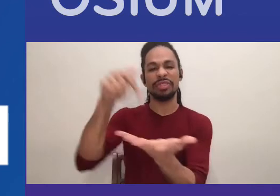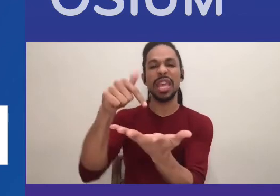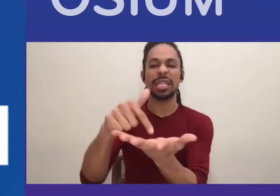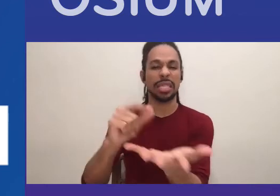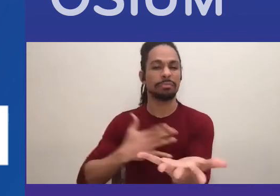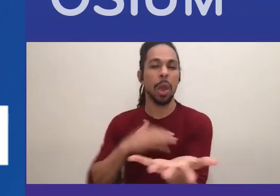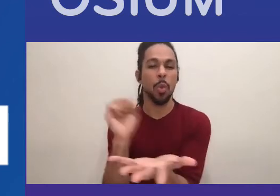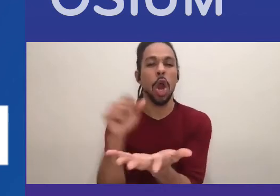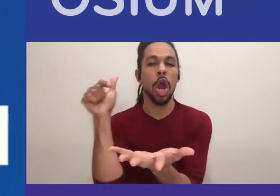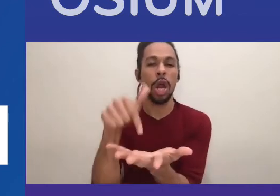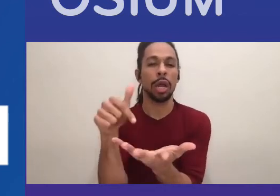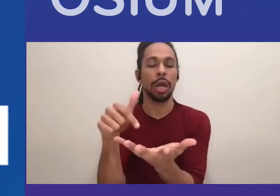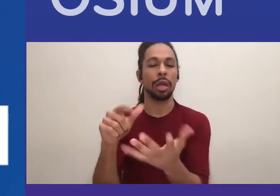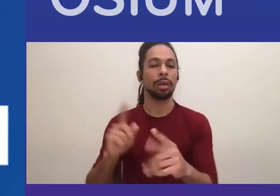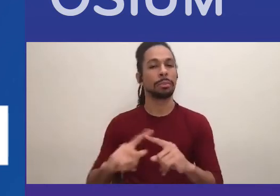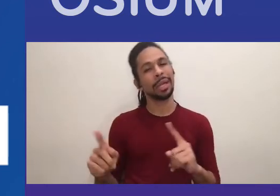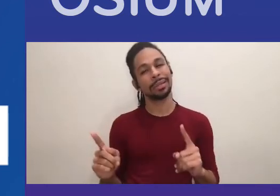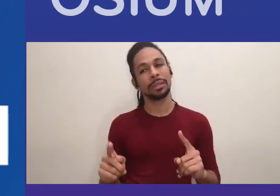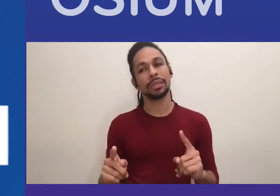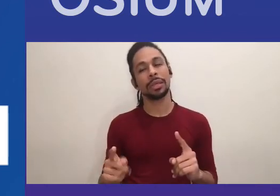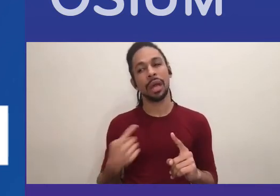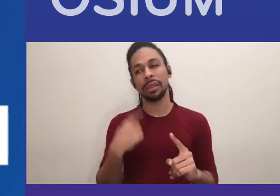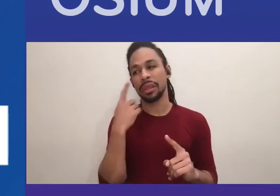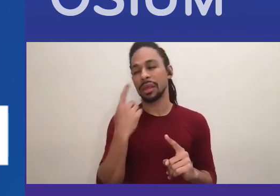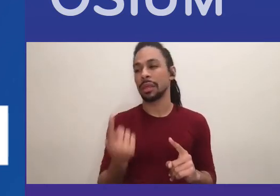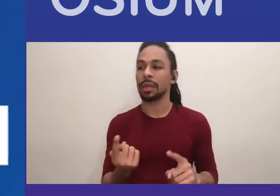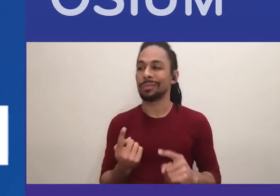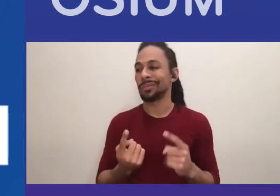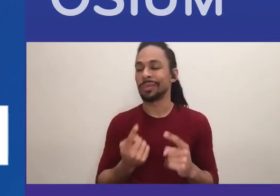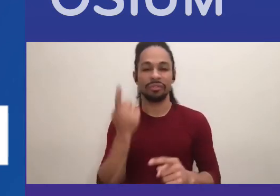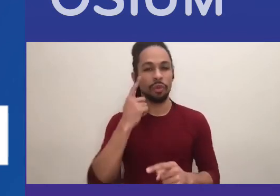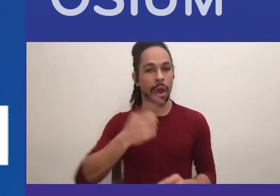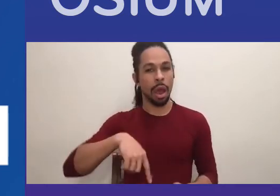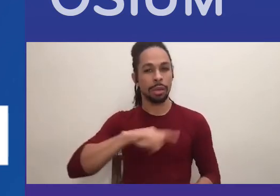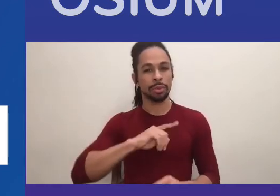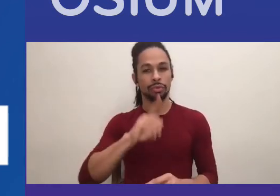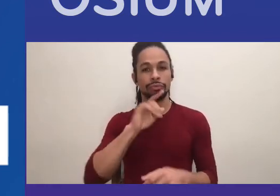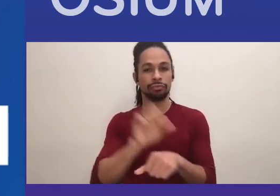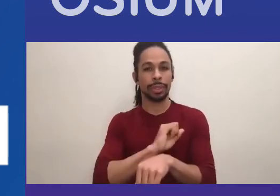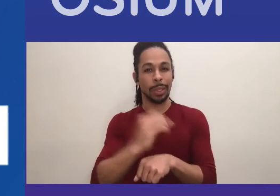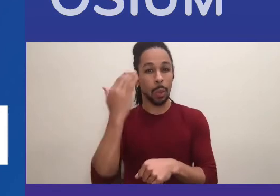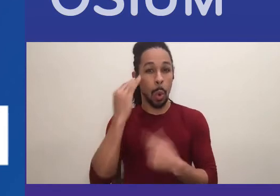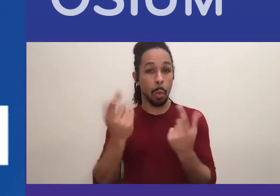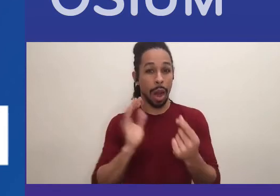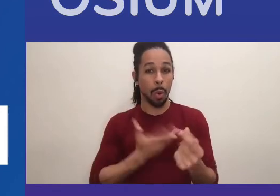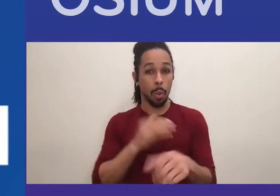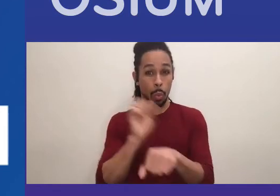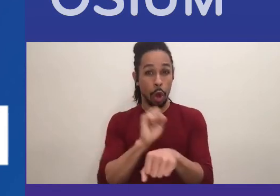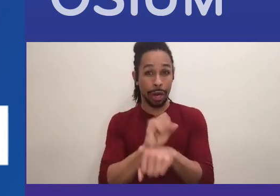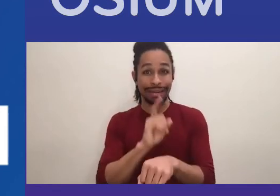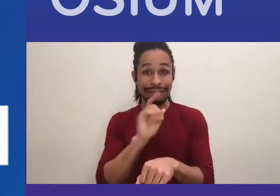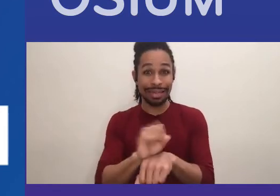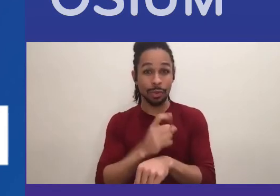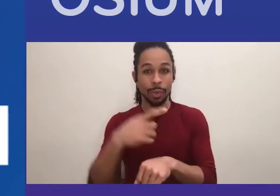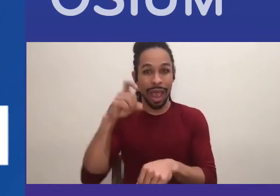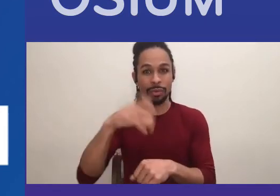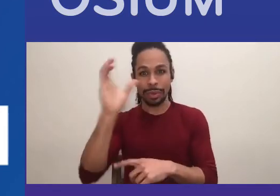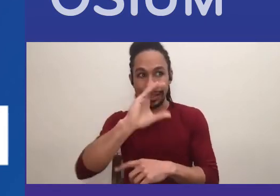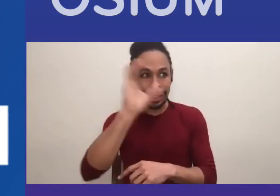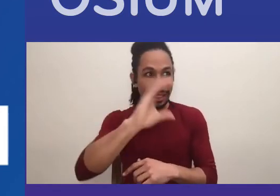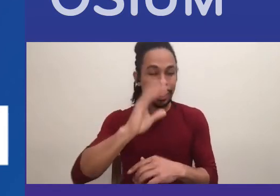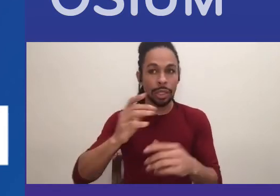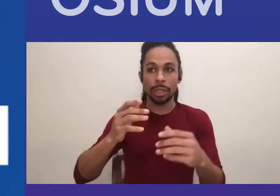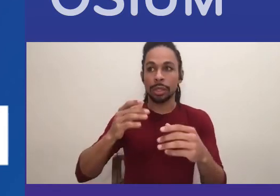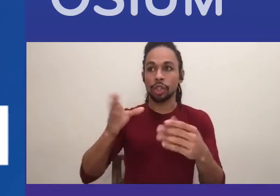like, I think for us to really know what our work is, we have to seek direction from